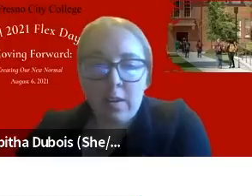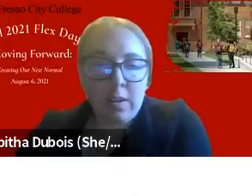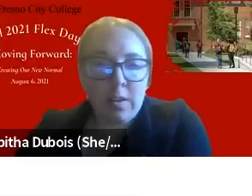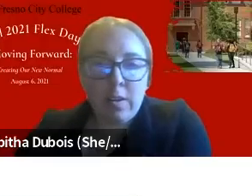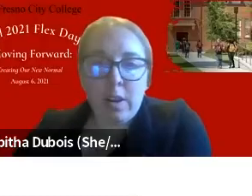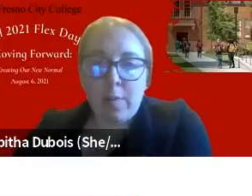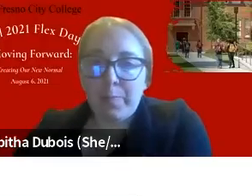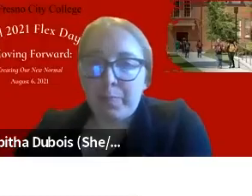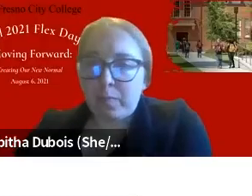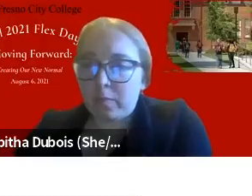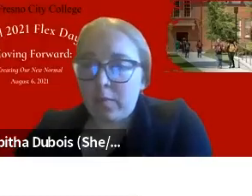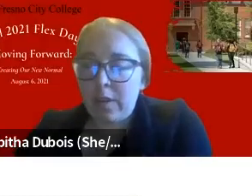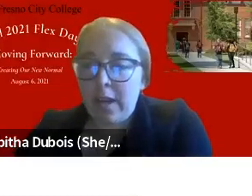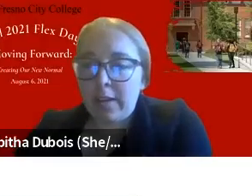Nancy.